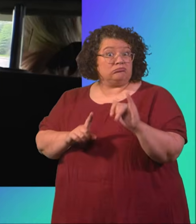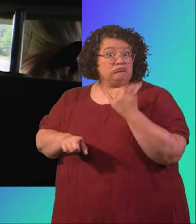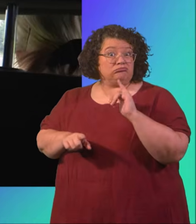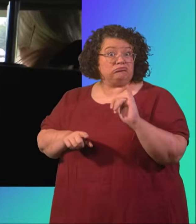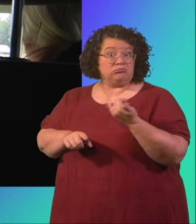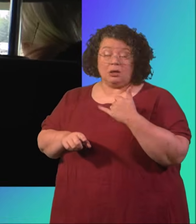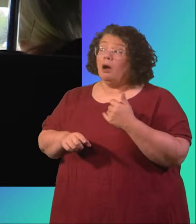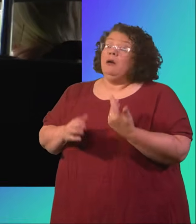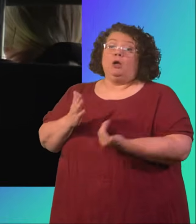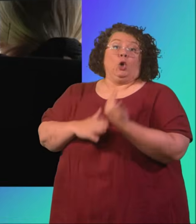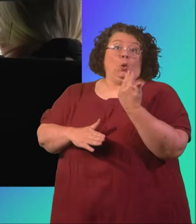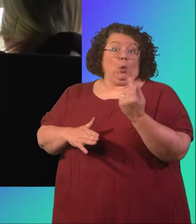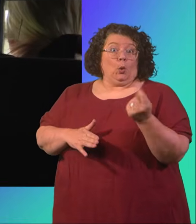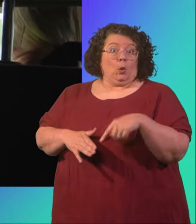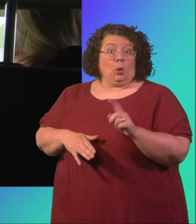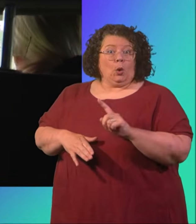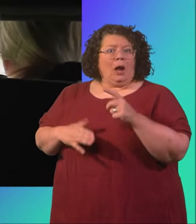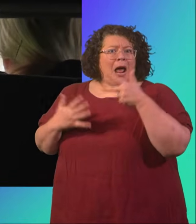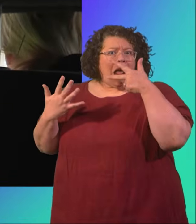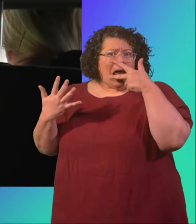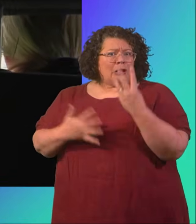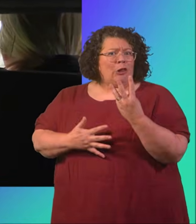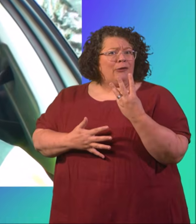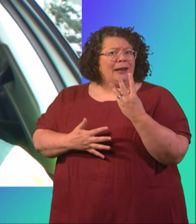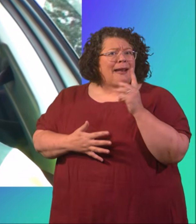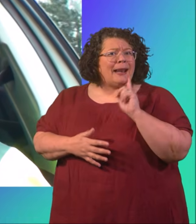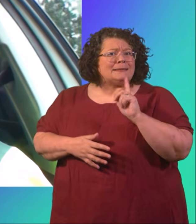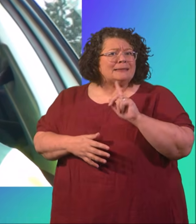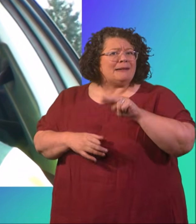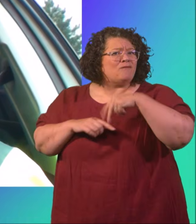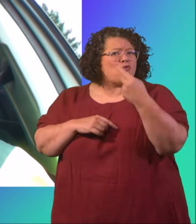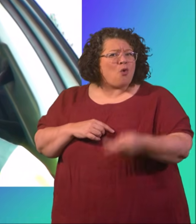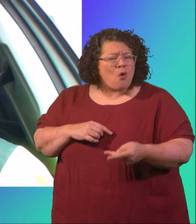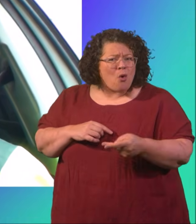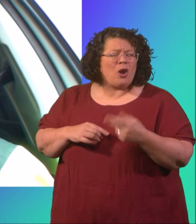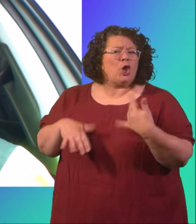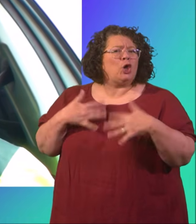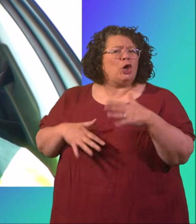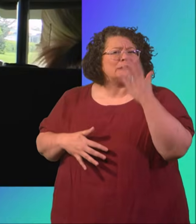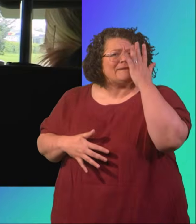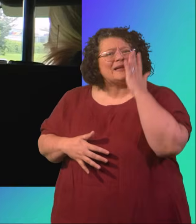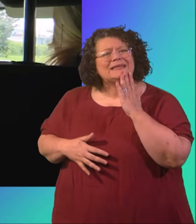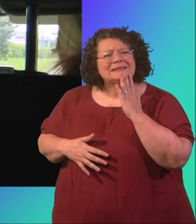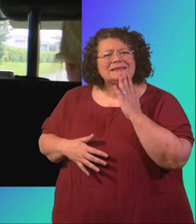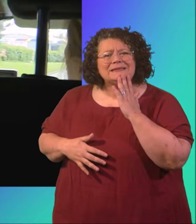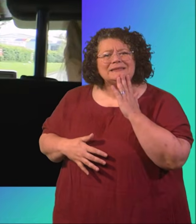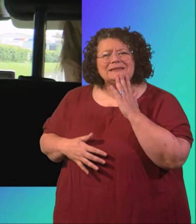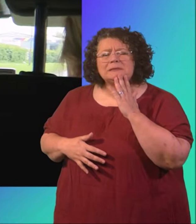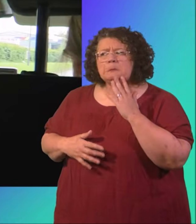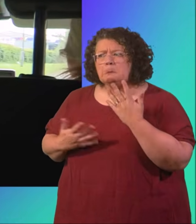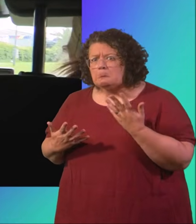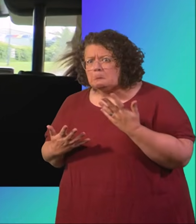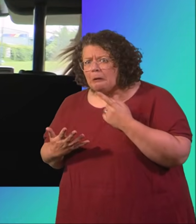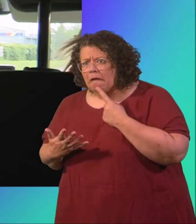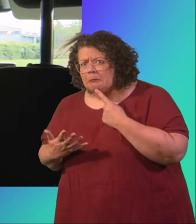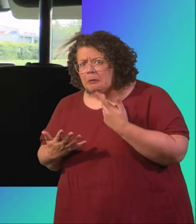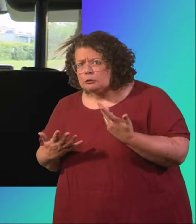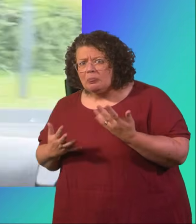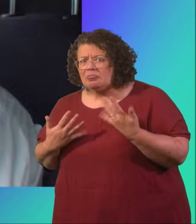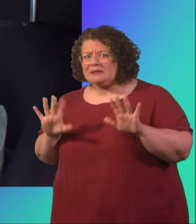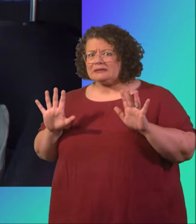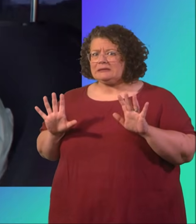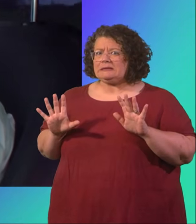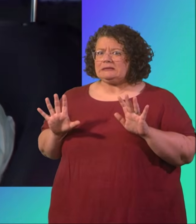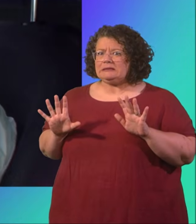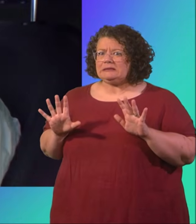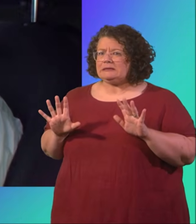in. We have an 83-year-old lady who's fallen. She has injured her face. That's all we know at the moment.